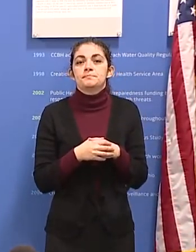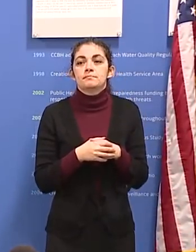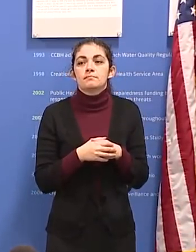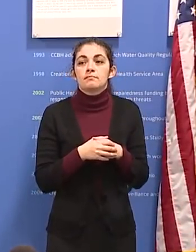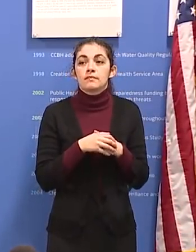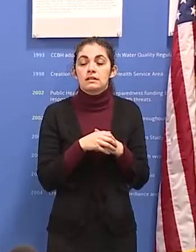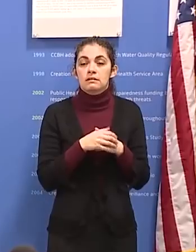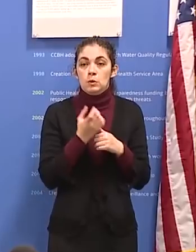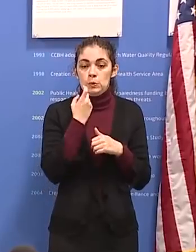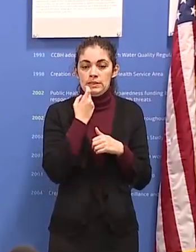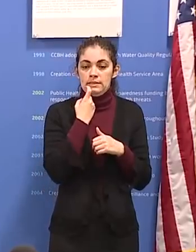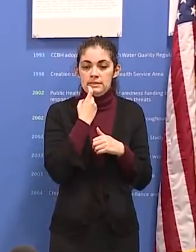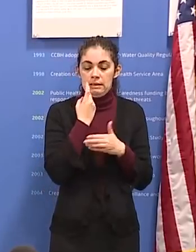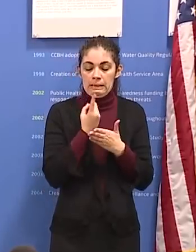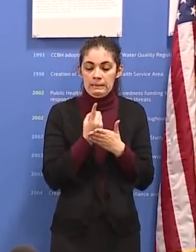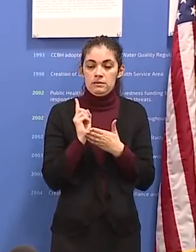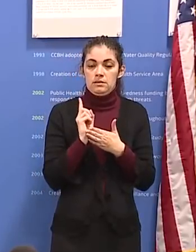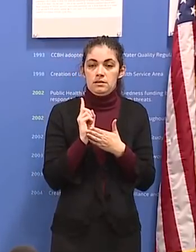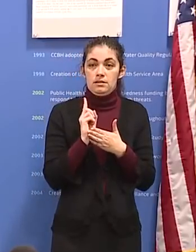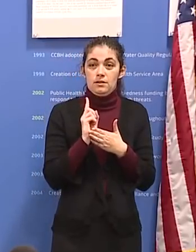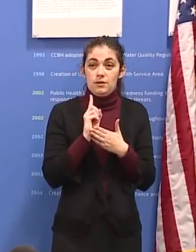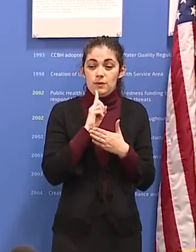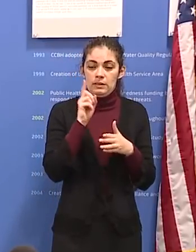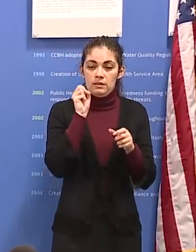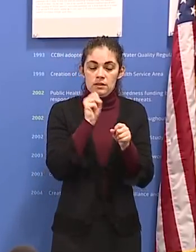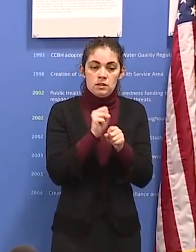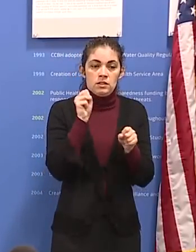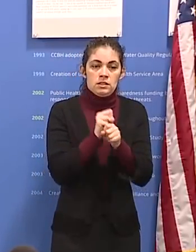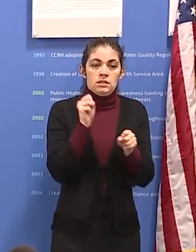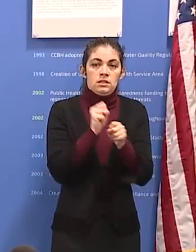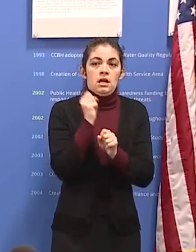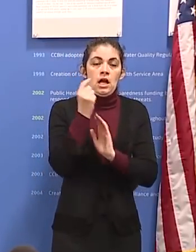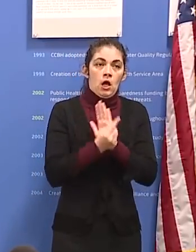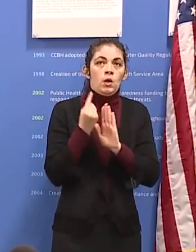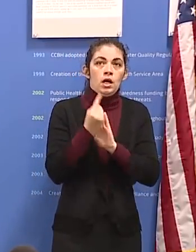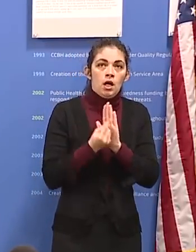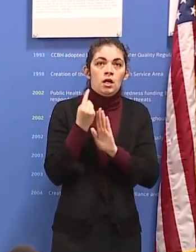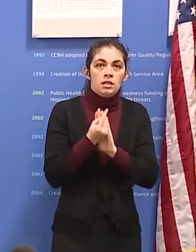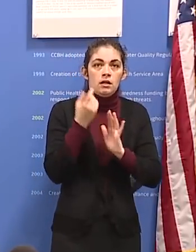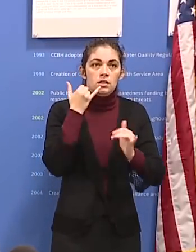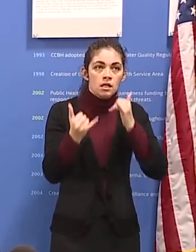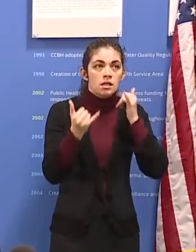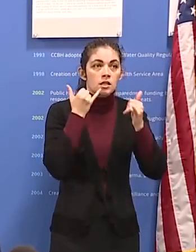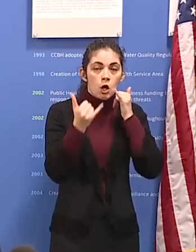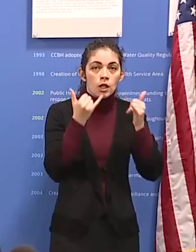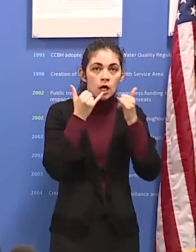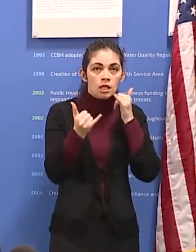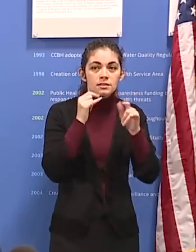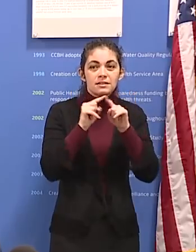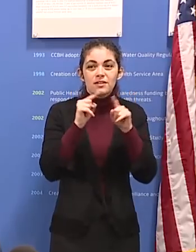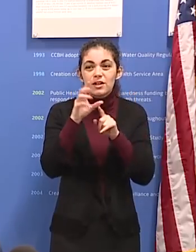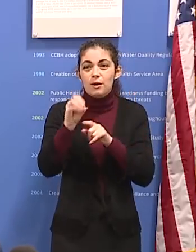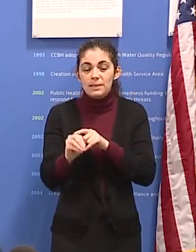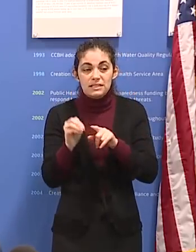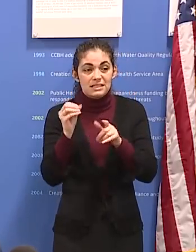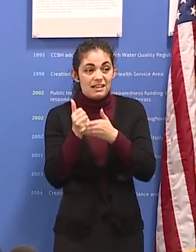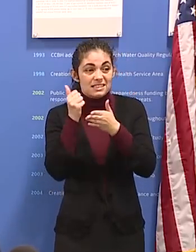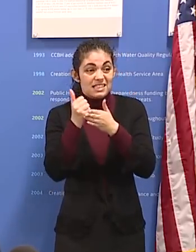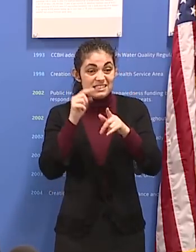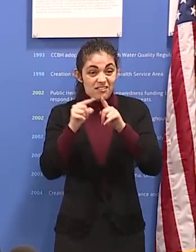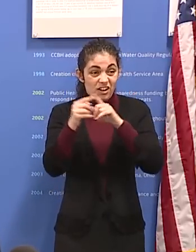this past week, I've probably spent hours and hours on the phone with my counterparts